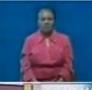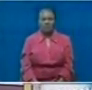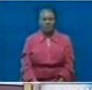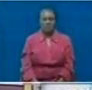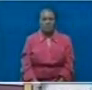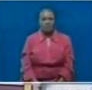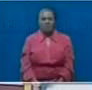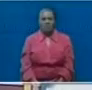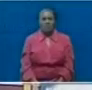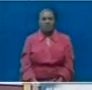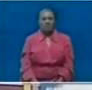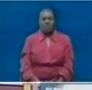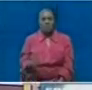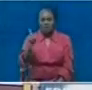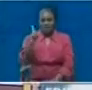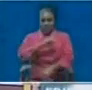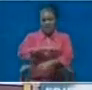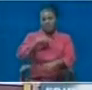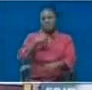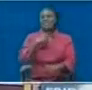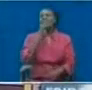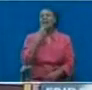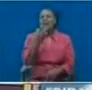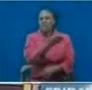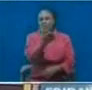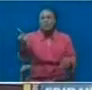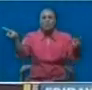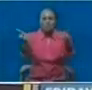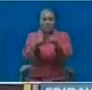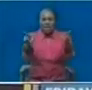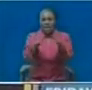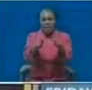Usinicheke, usiku moja nitakucheka pia.